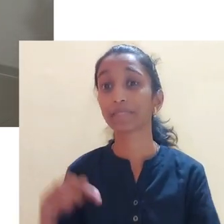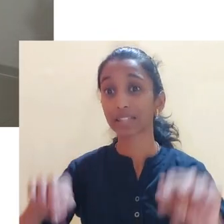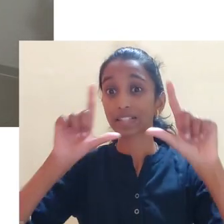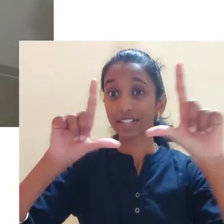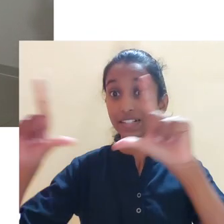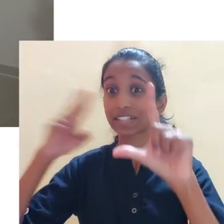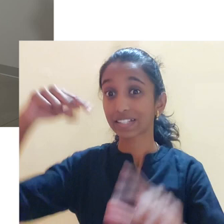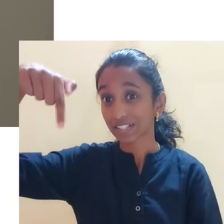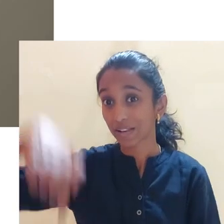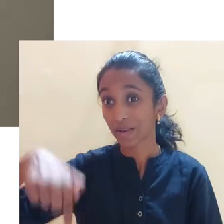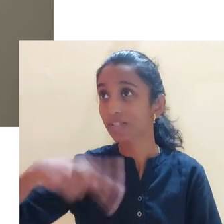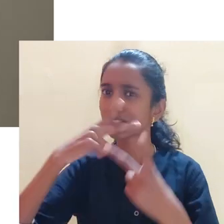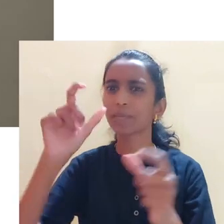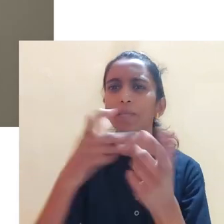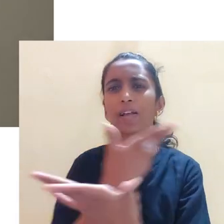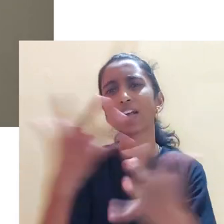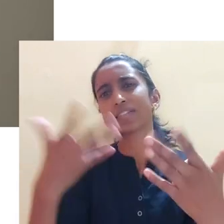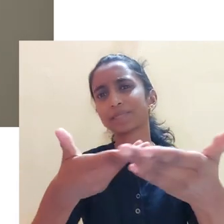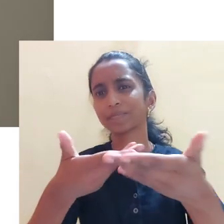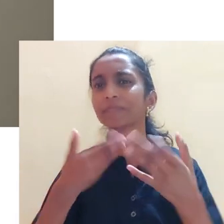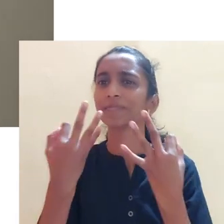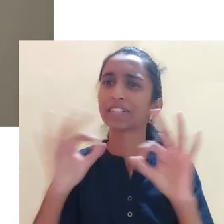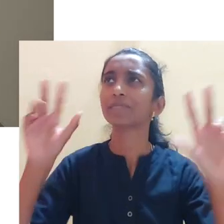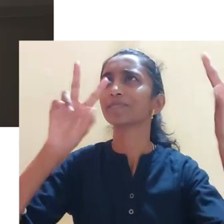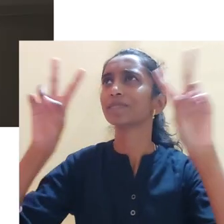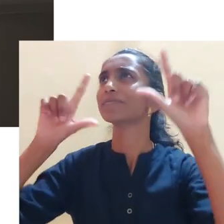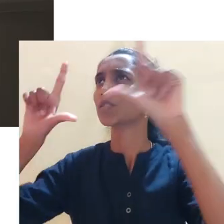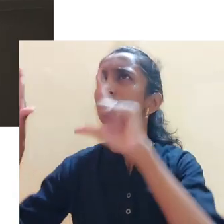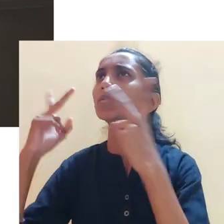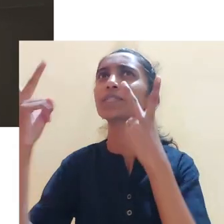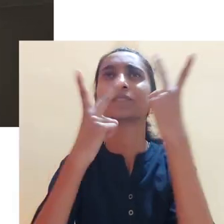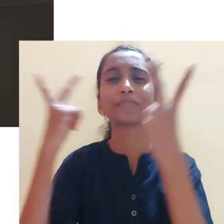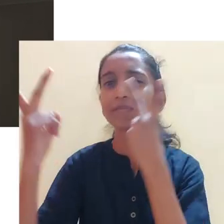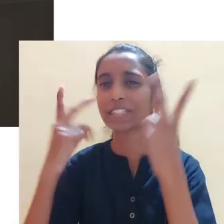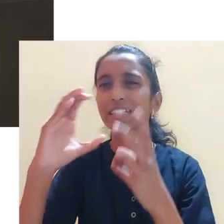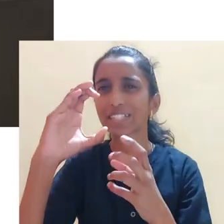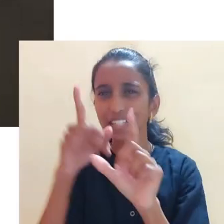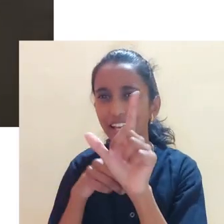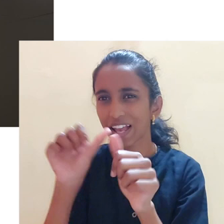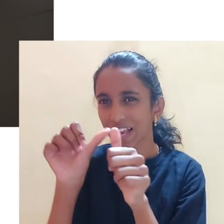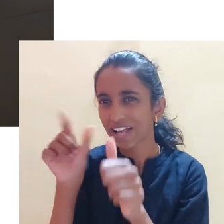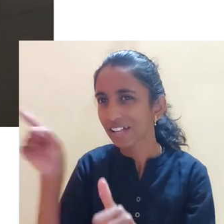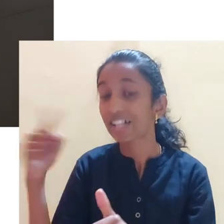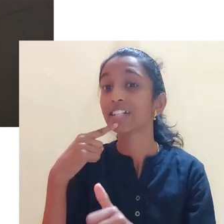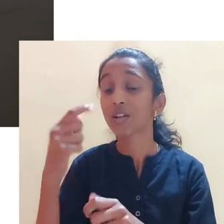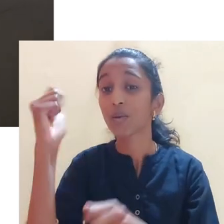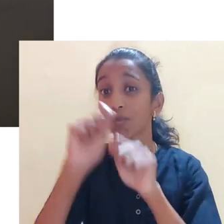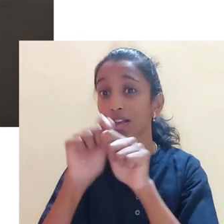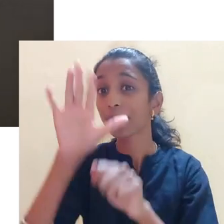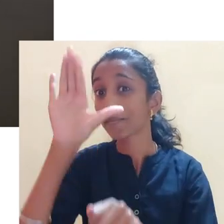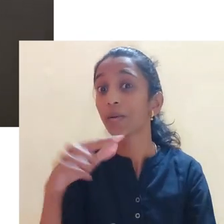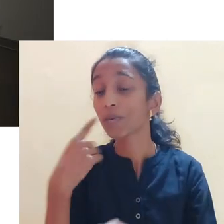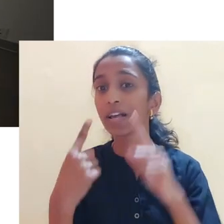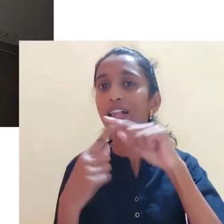The gallery on the ground floor, free to the public, showcases Chirag AI, which looks at works by artist